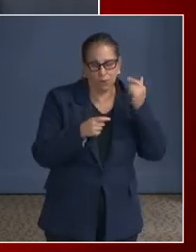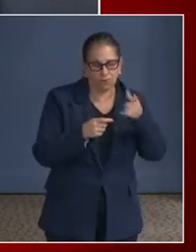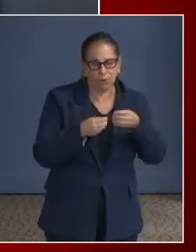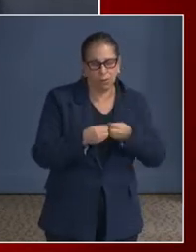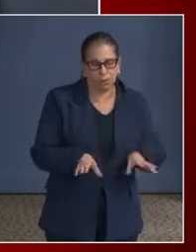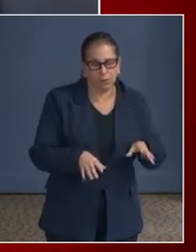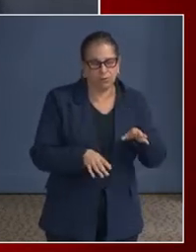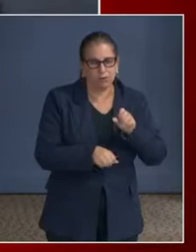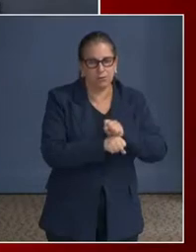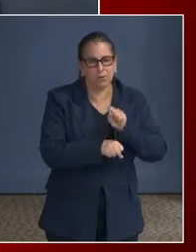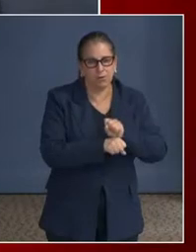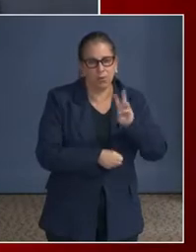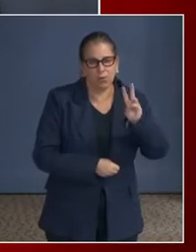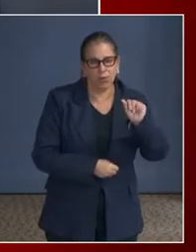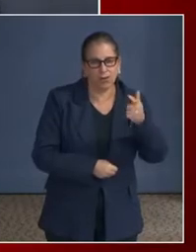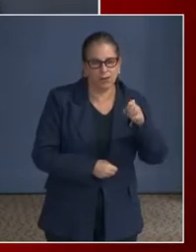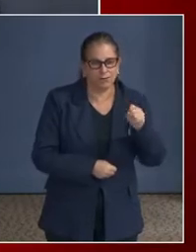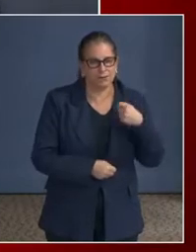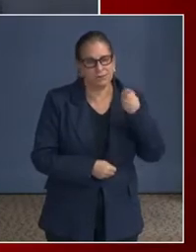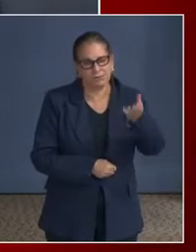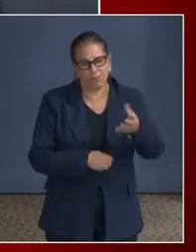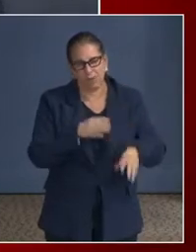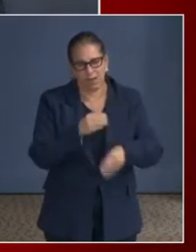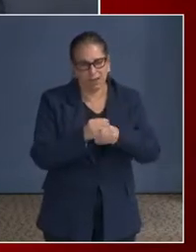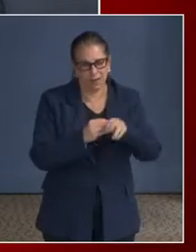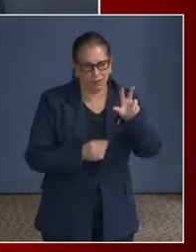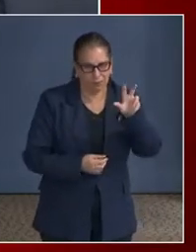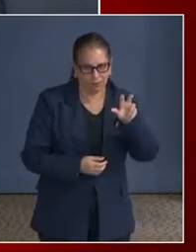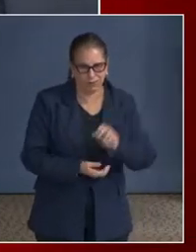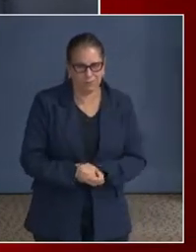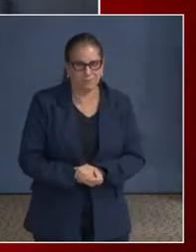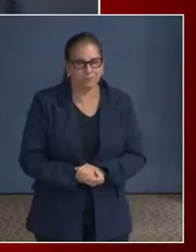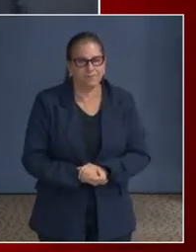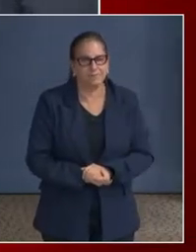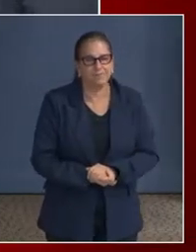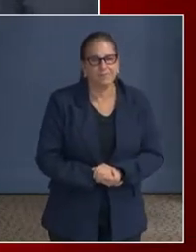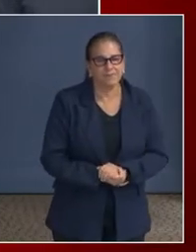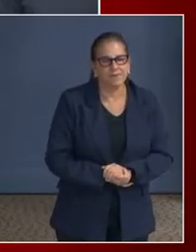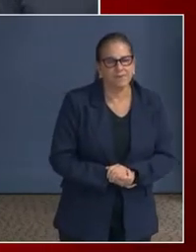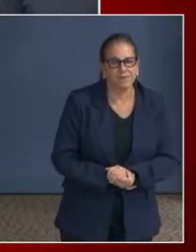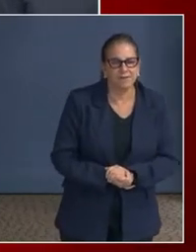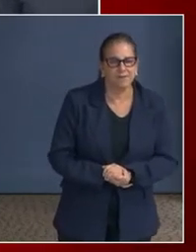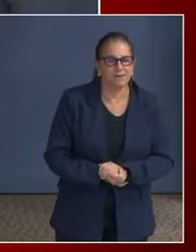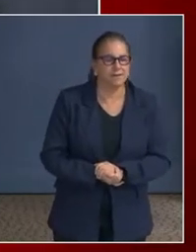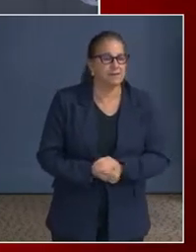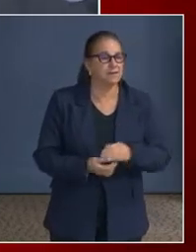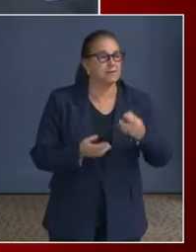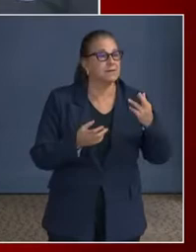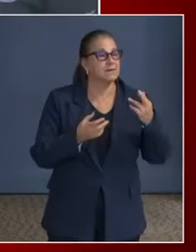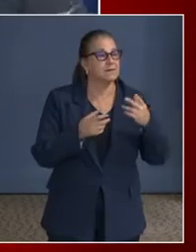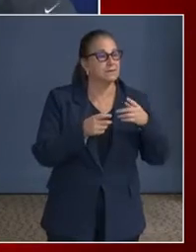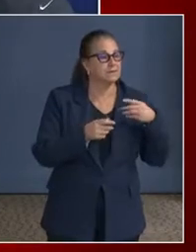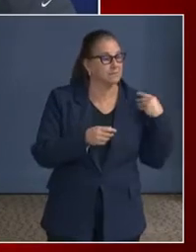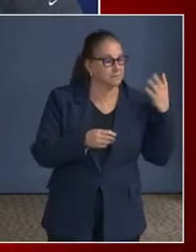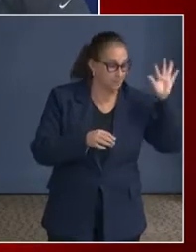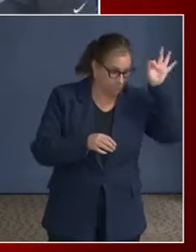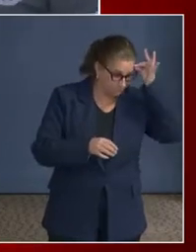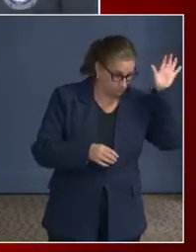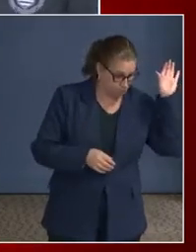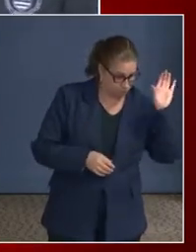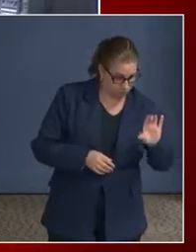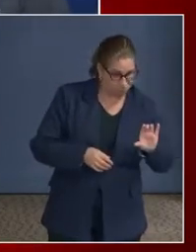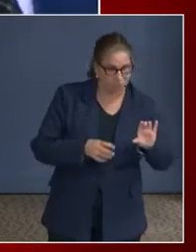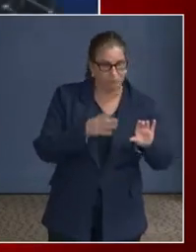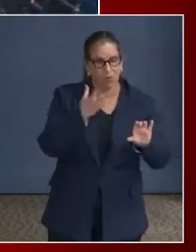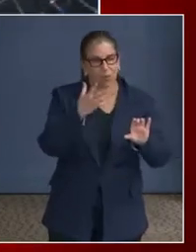match. And that is also limited. And I don't know, Chris, do you know all the parameters of the start and finish of that? Let me have Chris Rodriguez